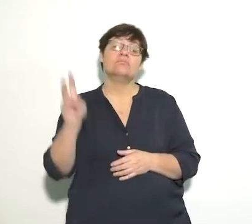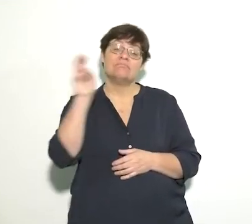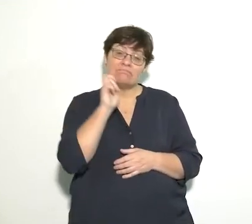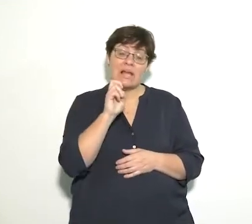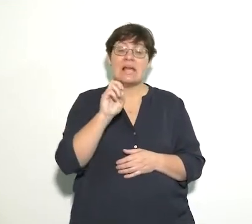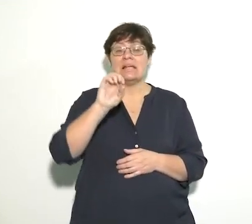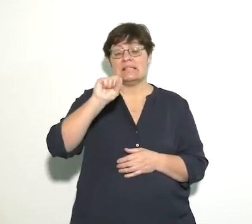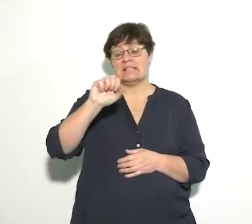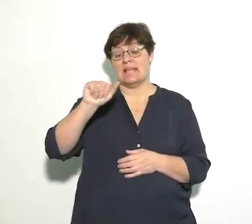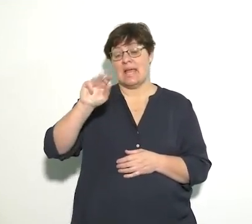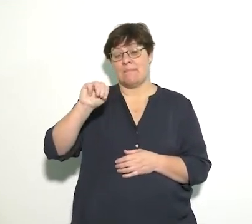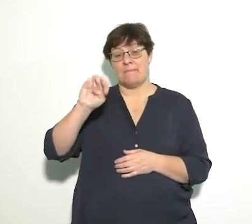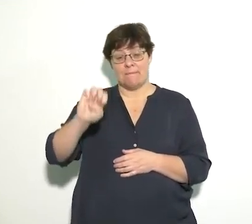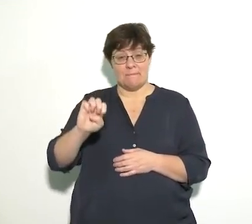A.